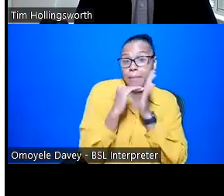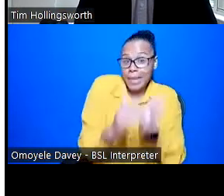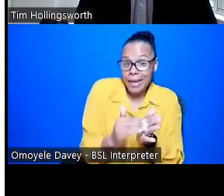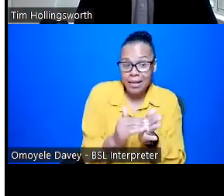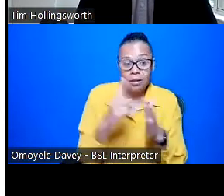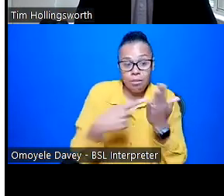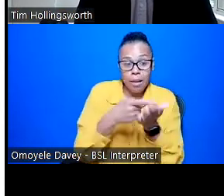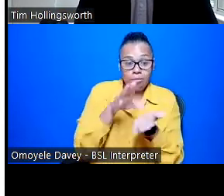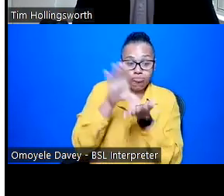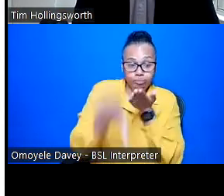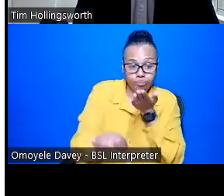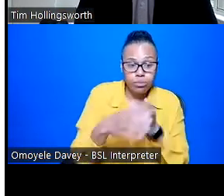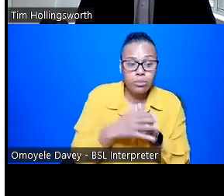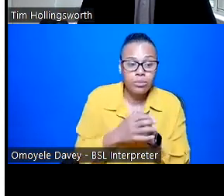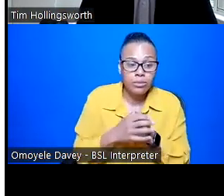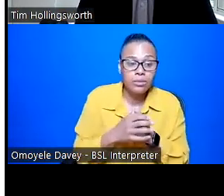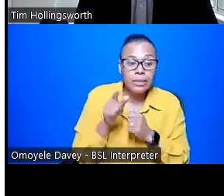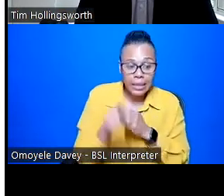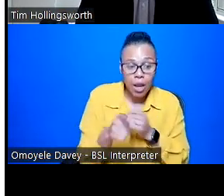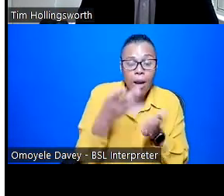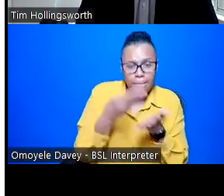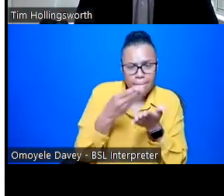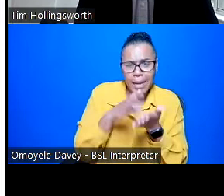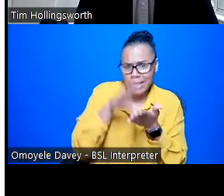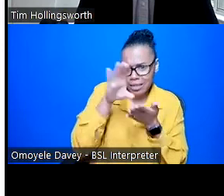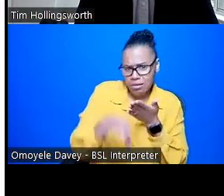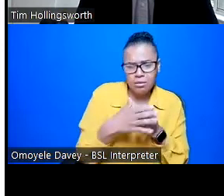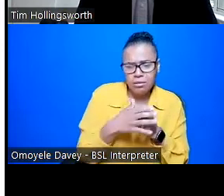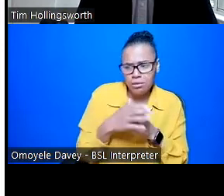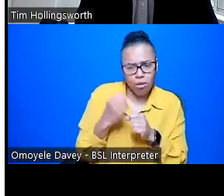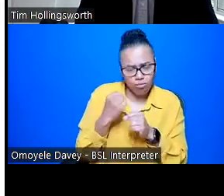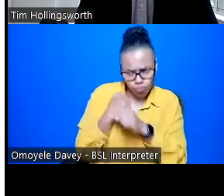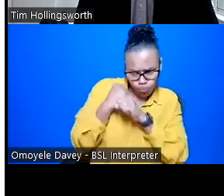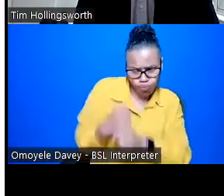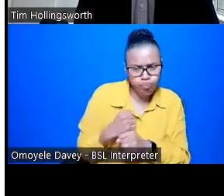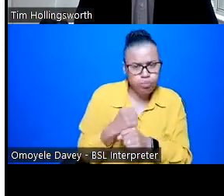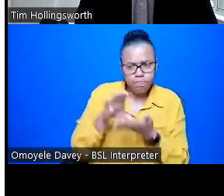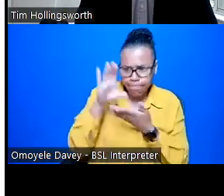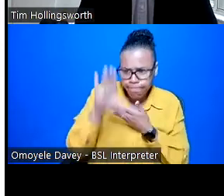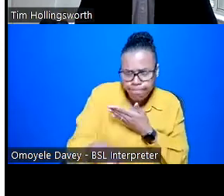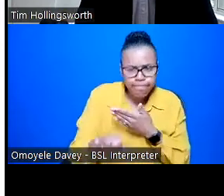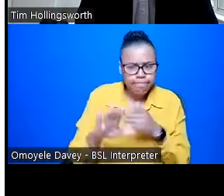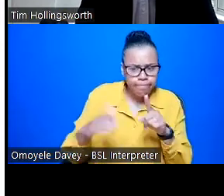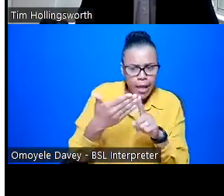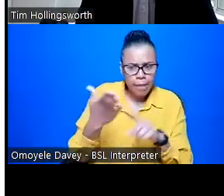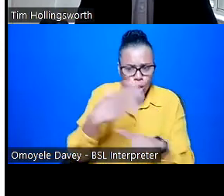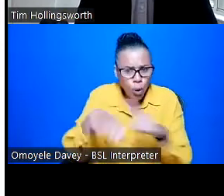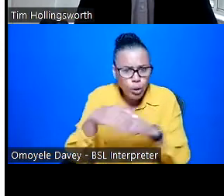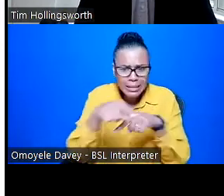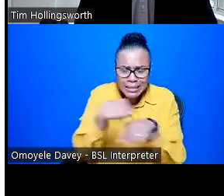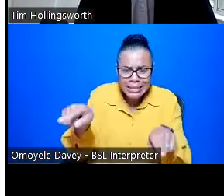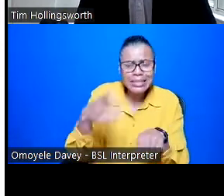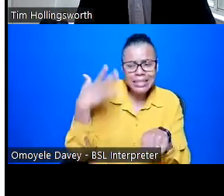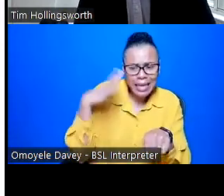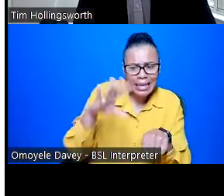its importance. One, it was the money, the fact that we were dedicating that resource towards communities who needed our help the most. But